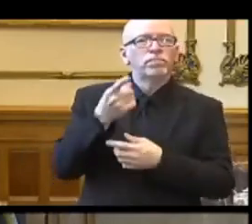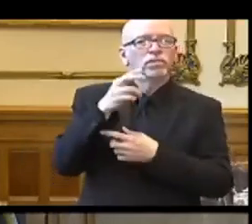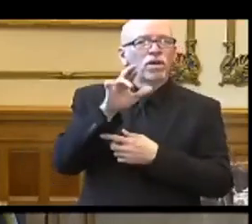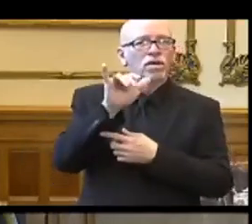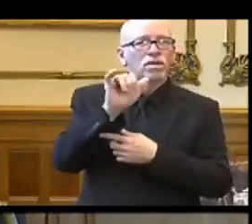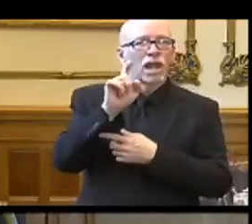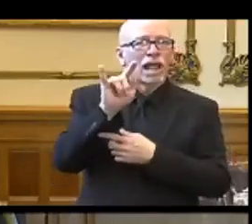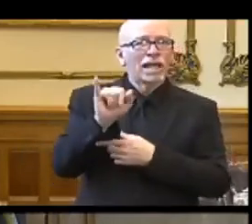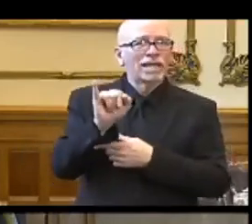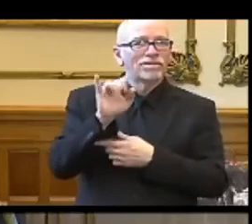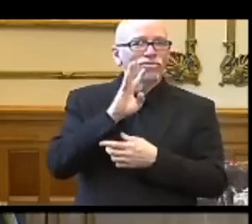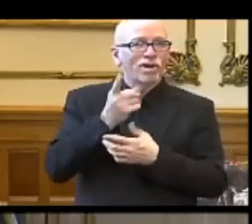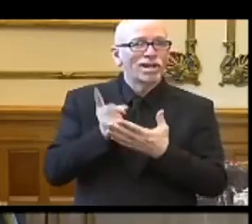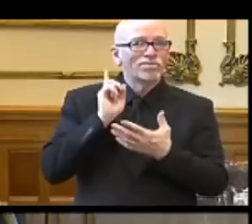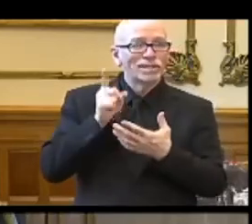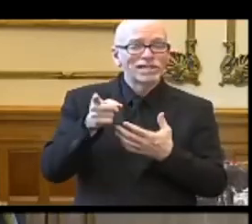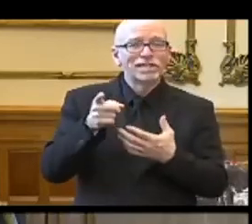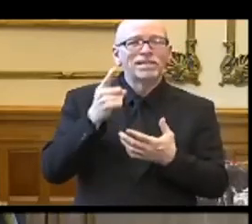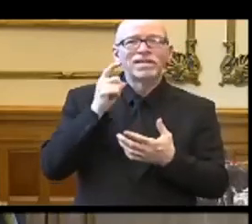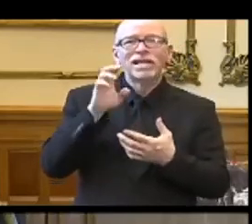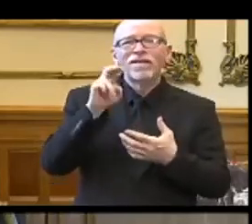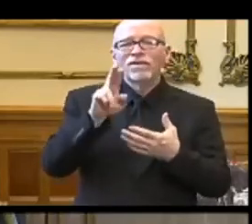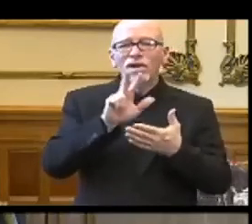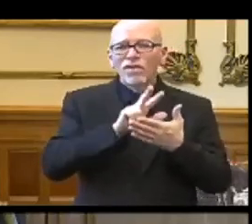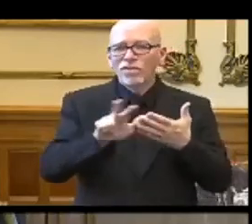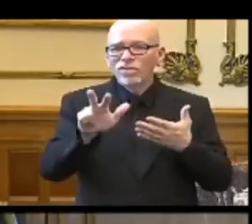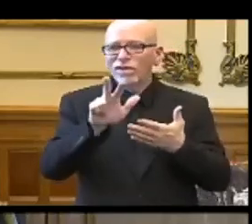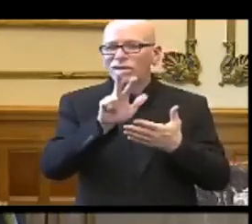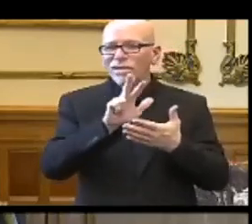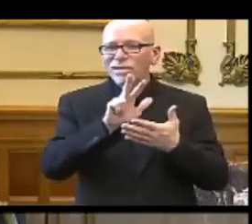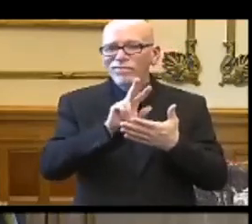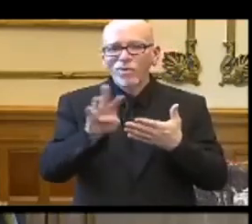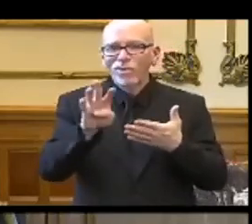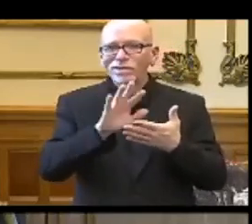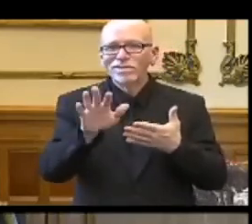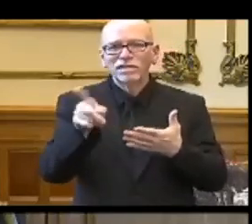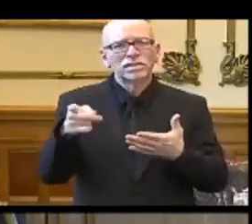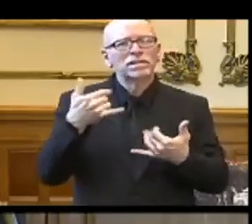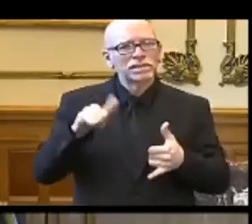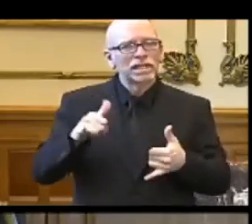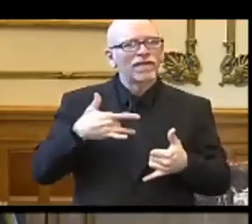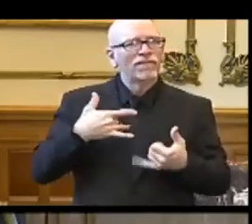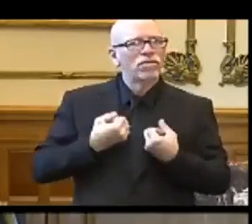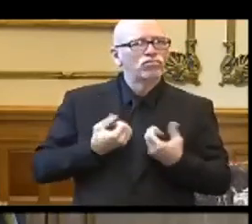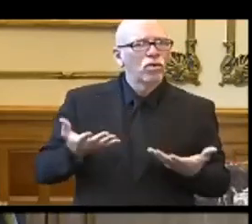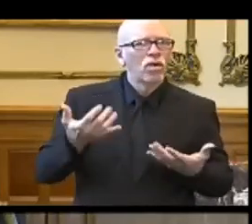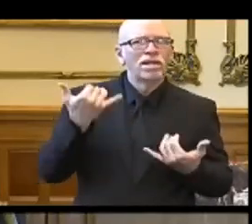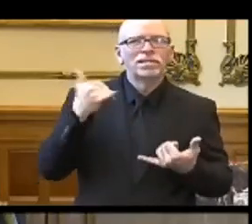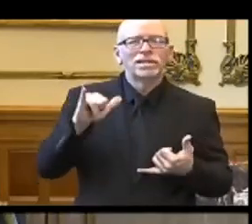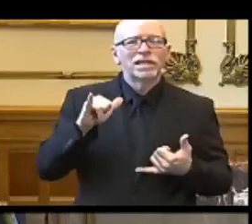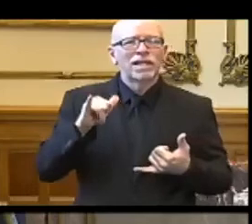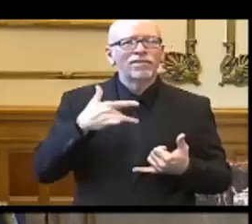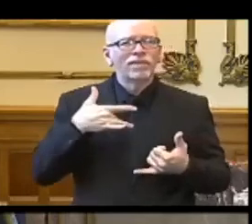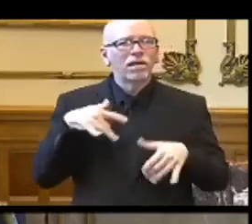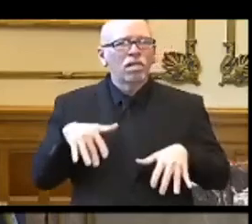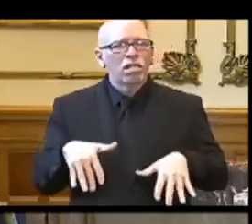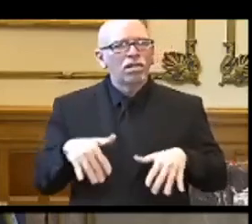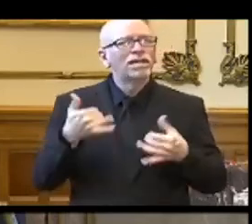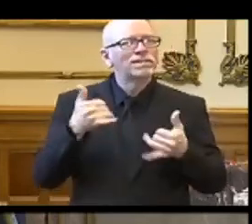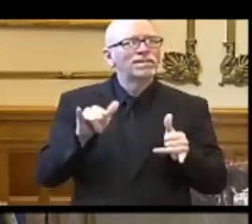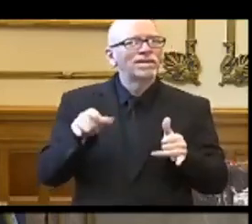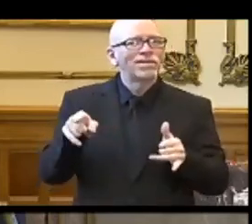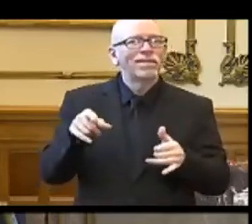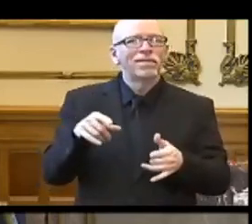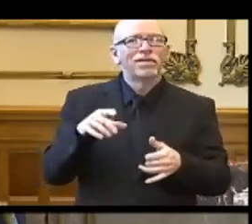Yoletti talk, but even 3 weeks out, 3.5 weeks out, he was still feeling pretty exhausted and run down. And